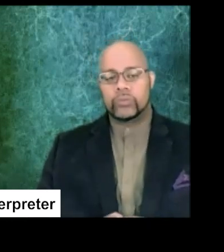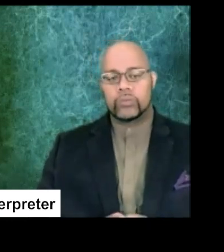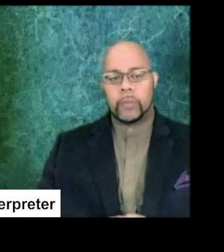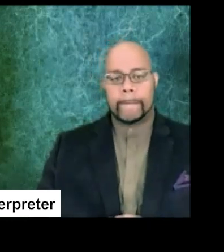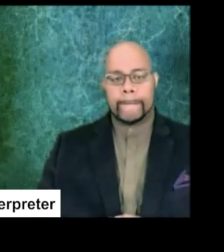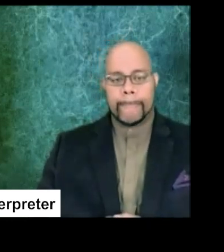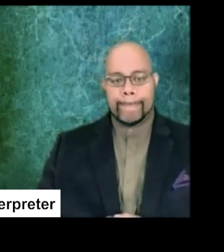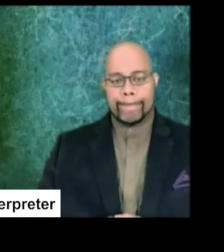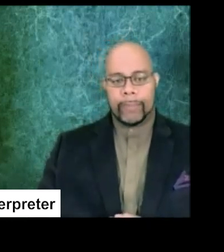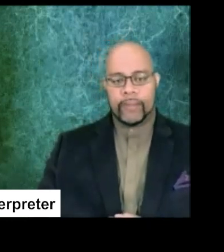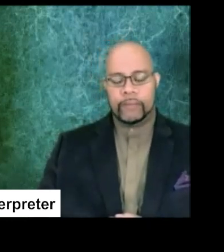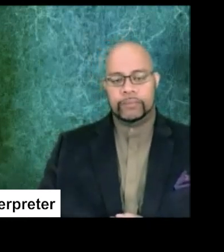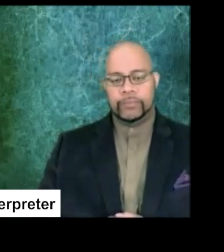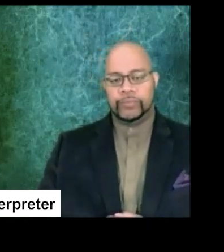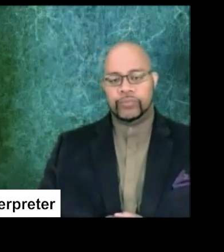need